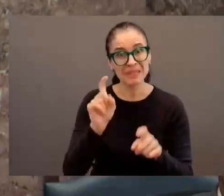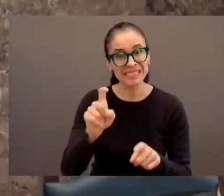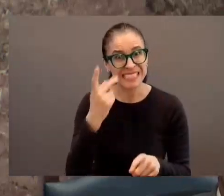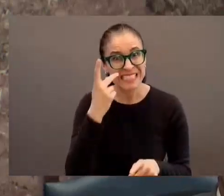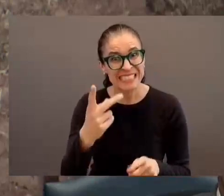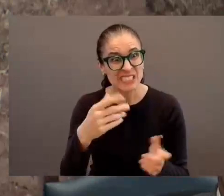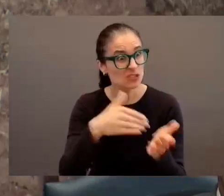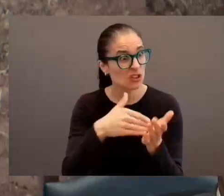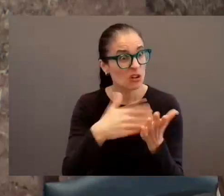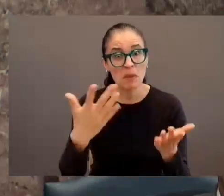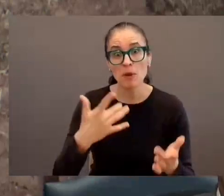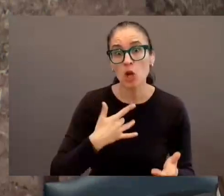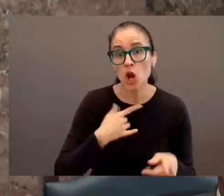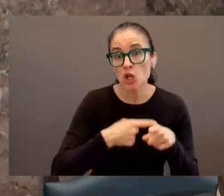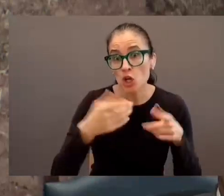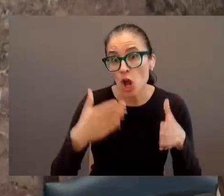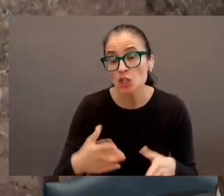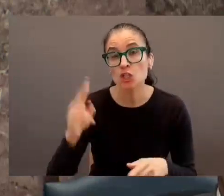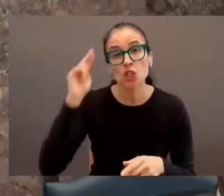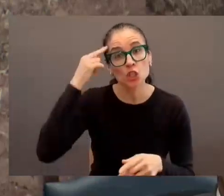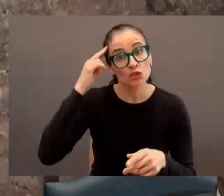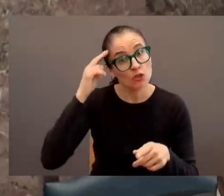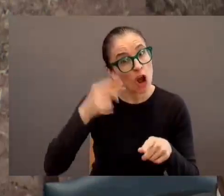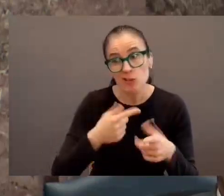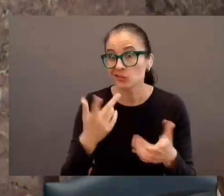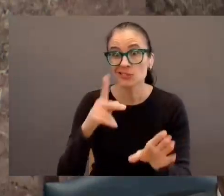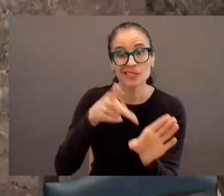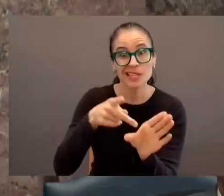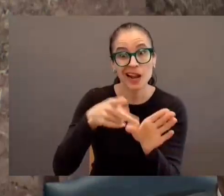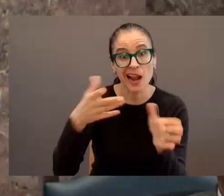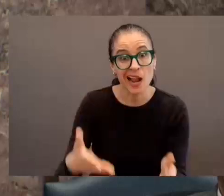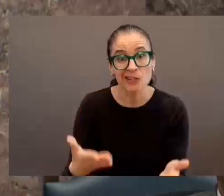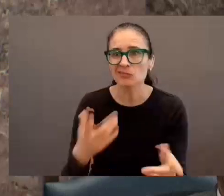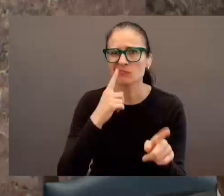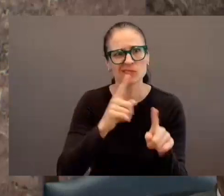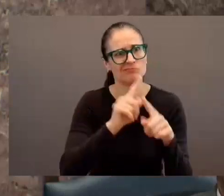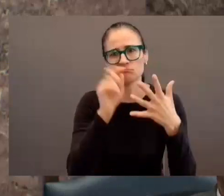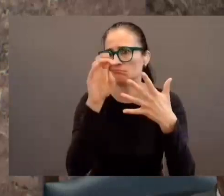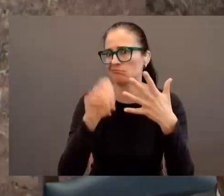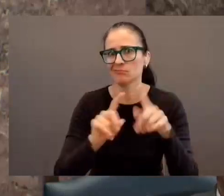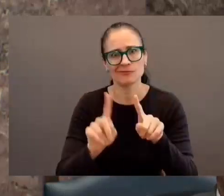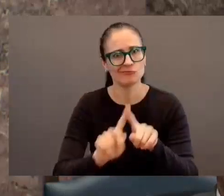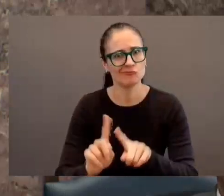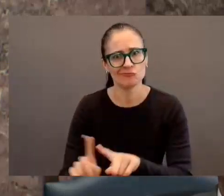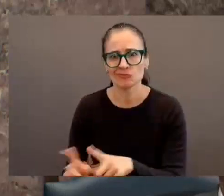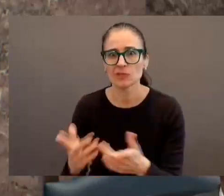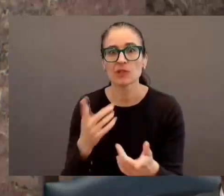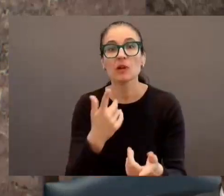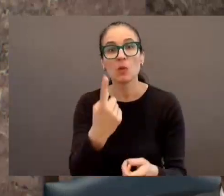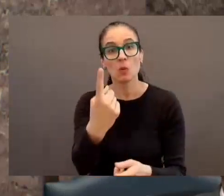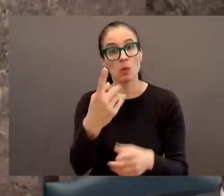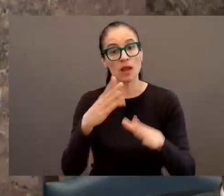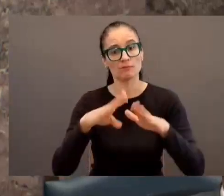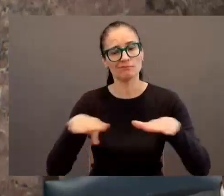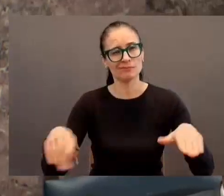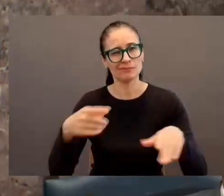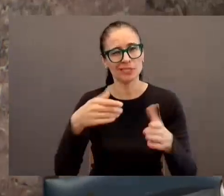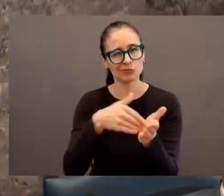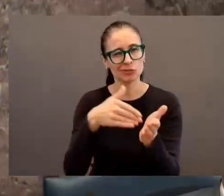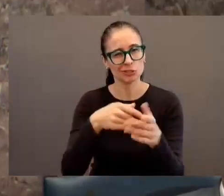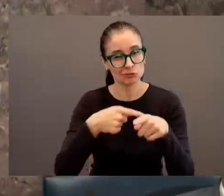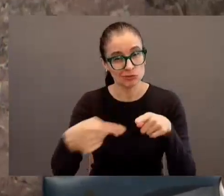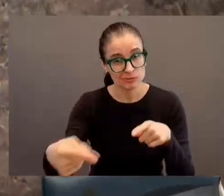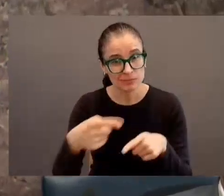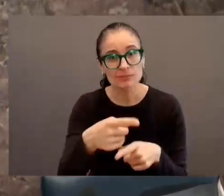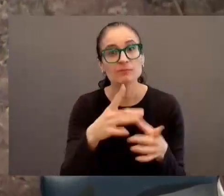in psychiatry, just to name a few. One pediatrician told me that her wait list has increased to 2 years.